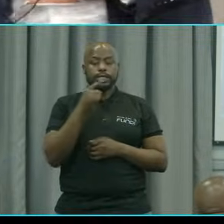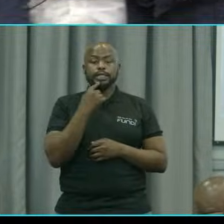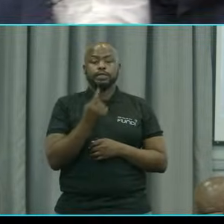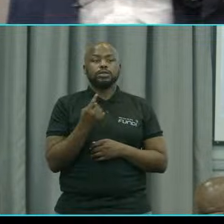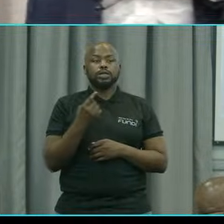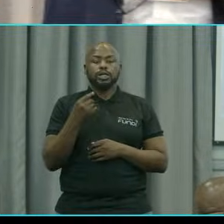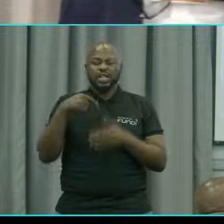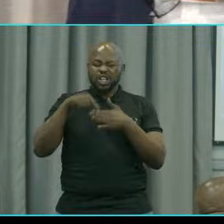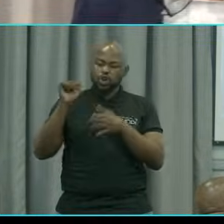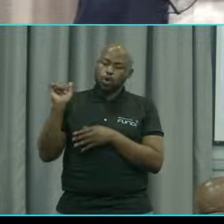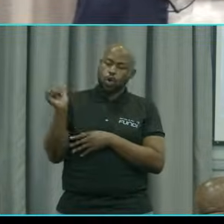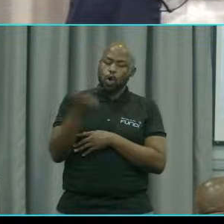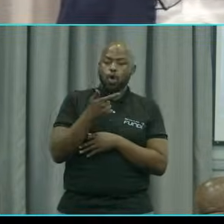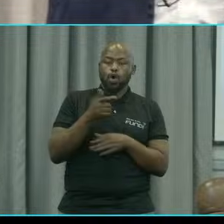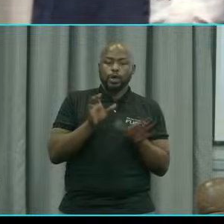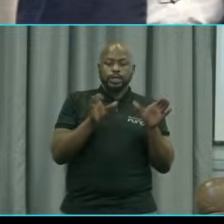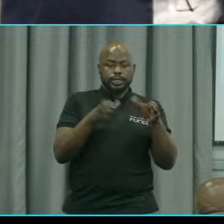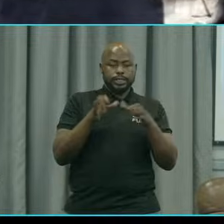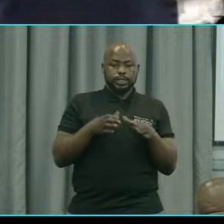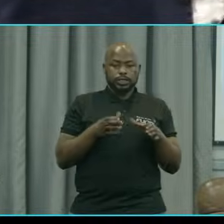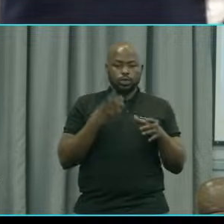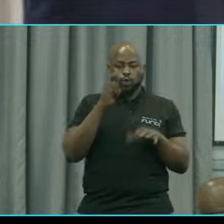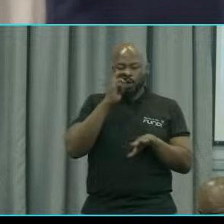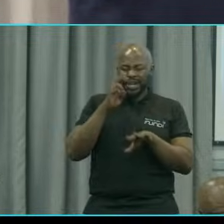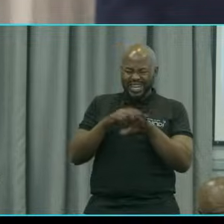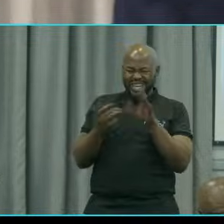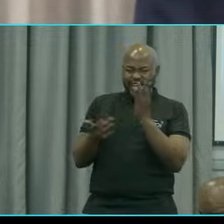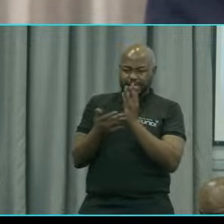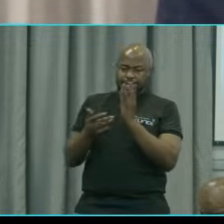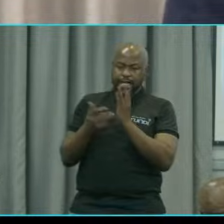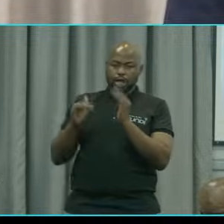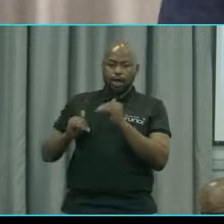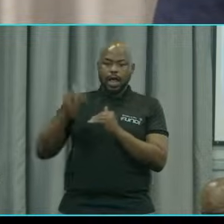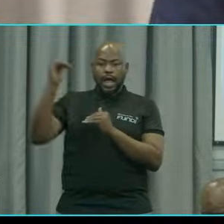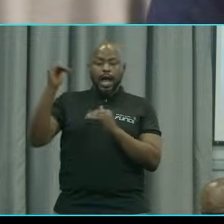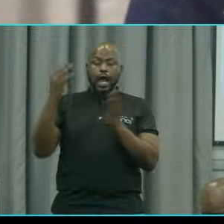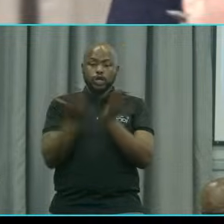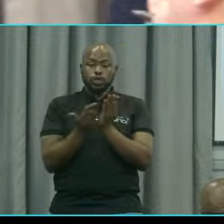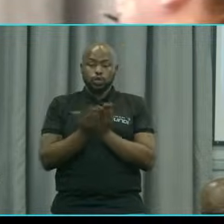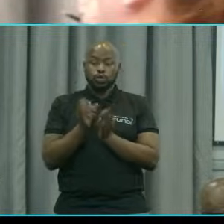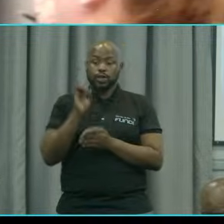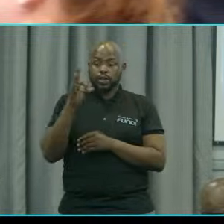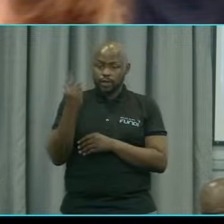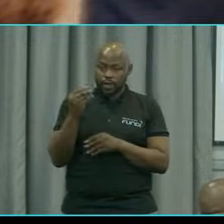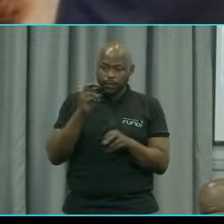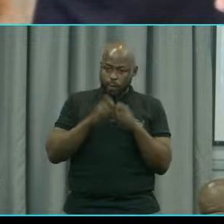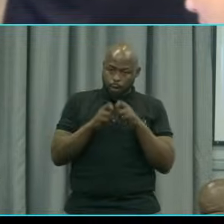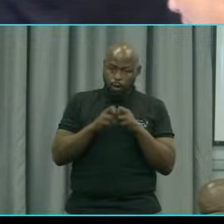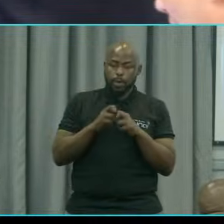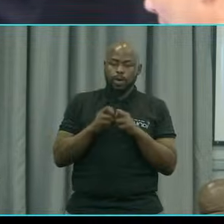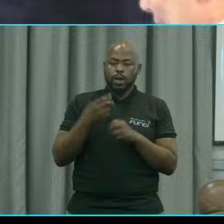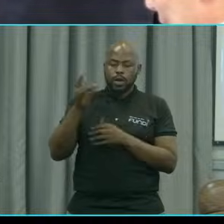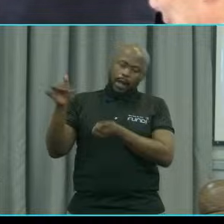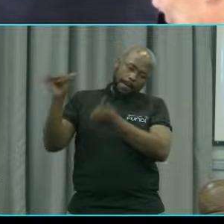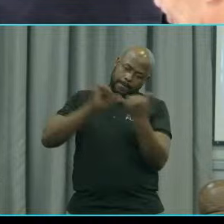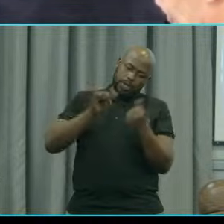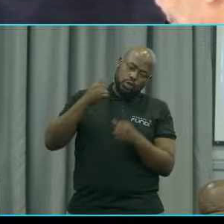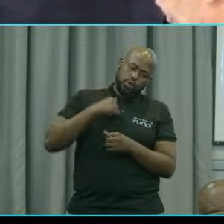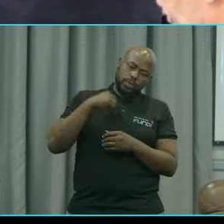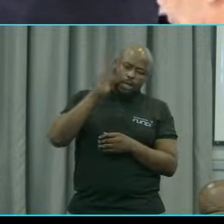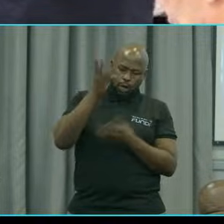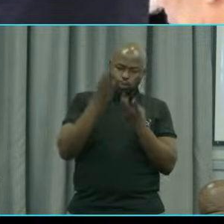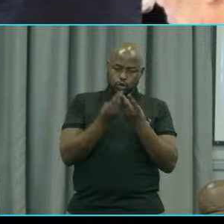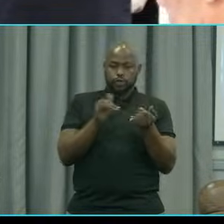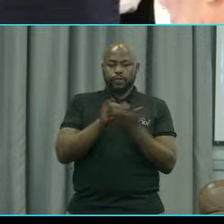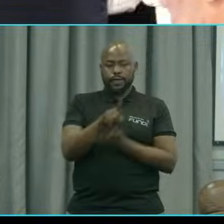in all sectors we need a technical high school. And if you have a problem with that, come back to me, I'll deal with that